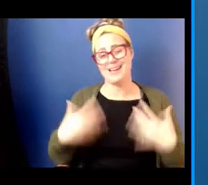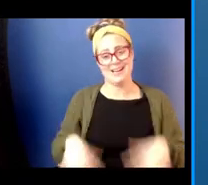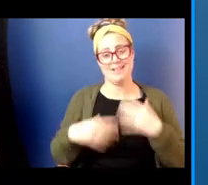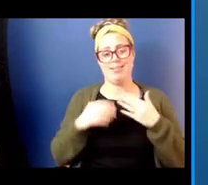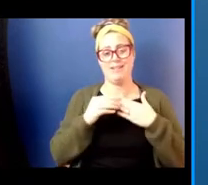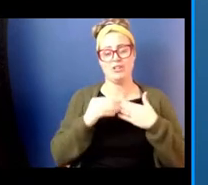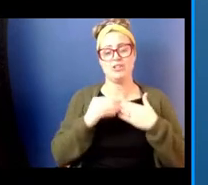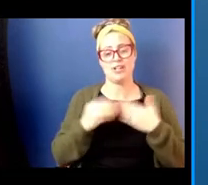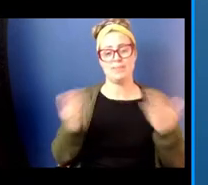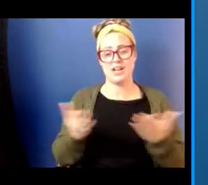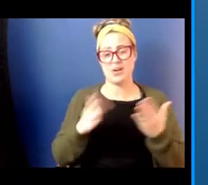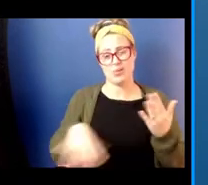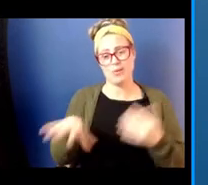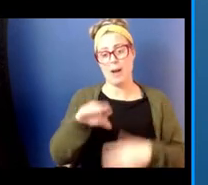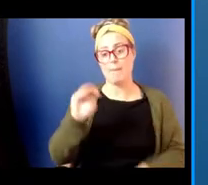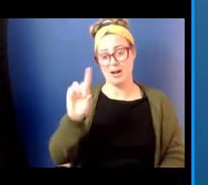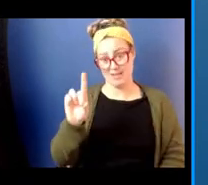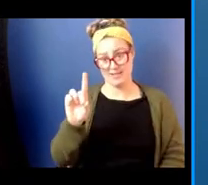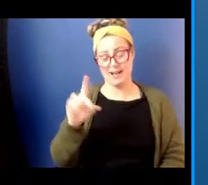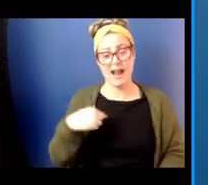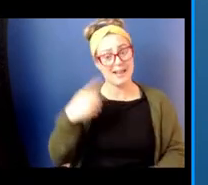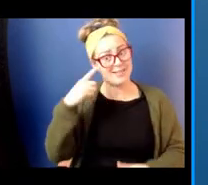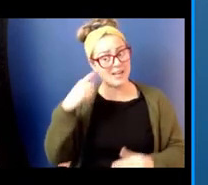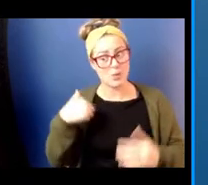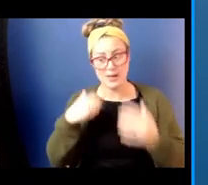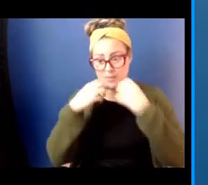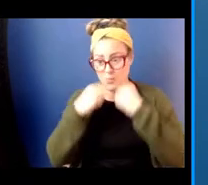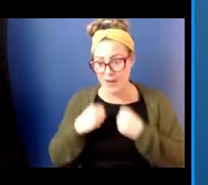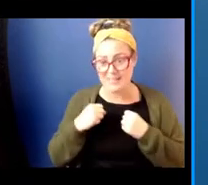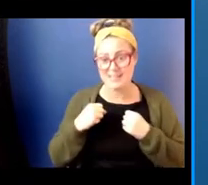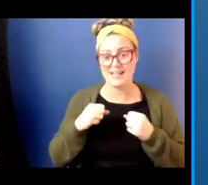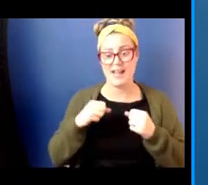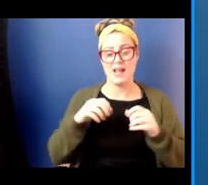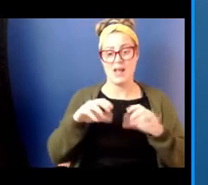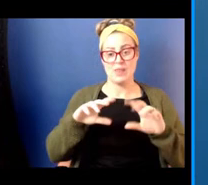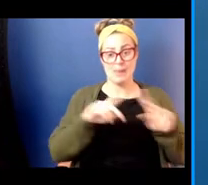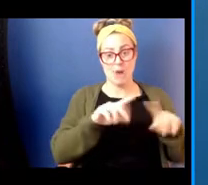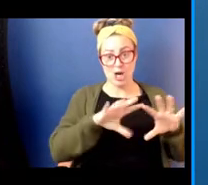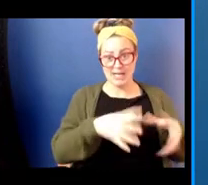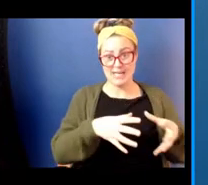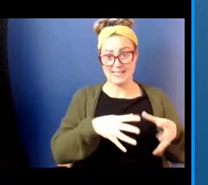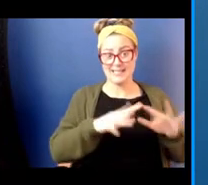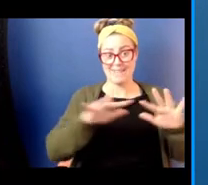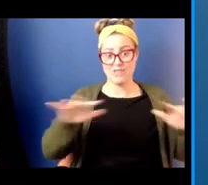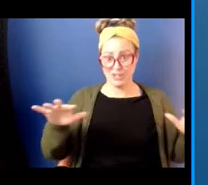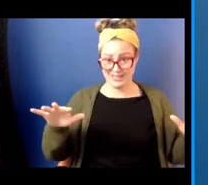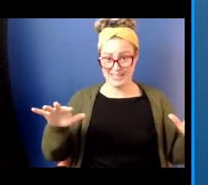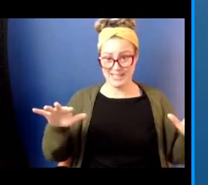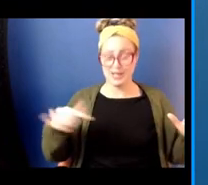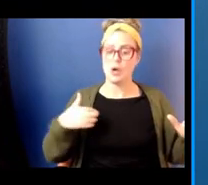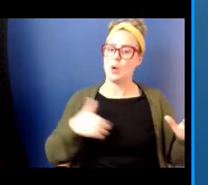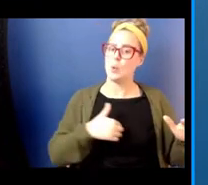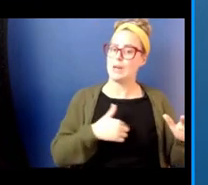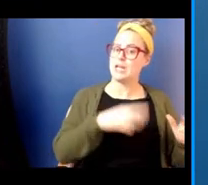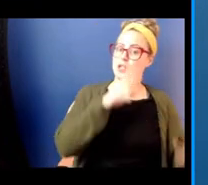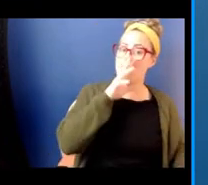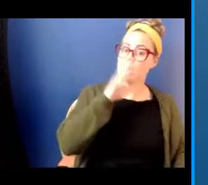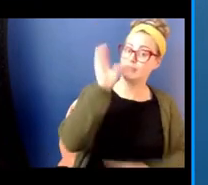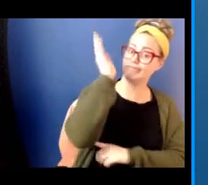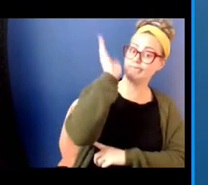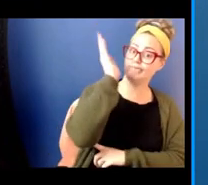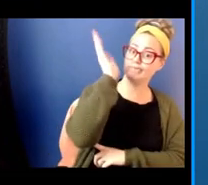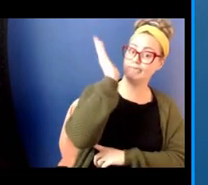our party's diversity uh in a way that not only talks the talk we walk the walk and we have demonstrated that